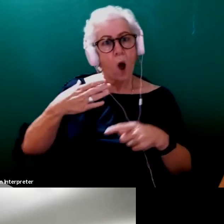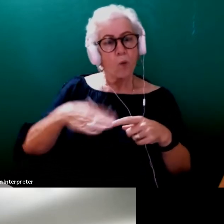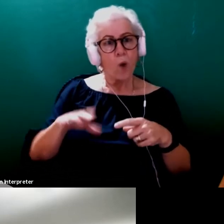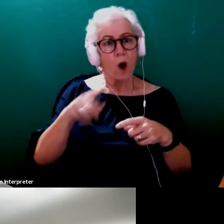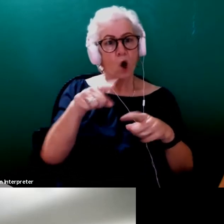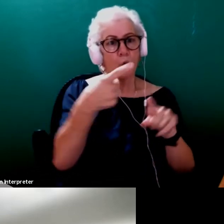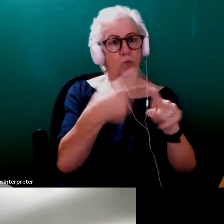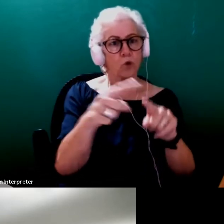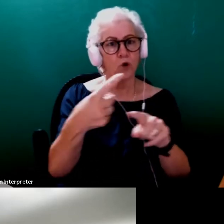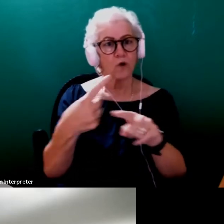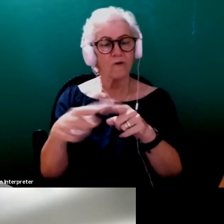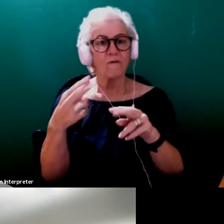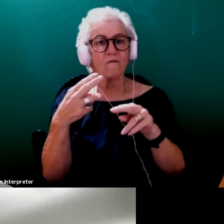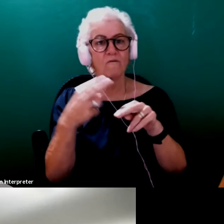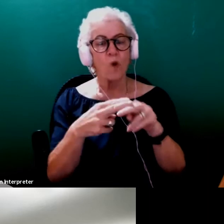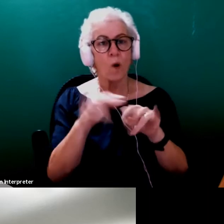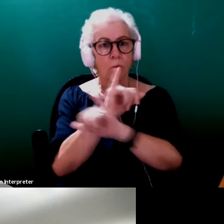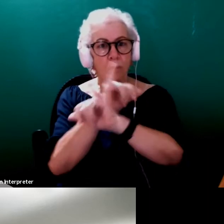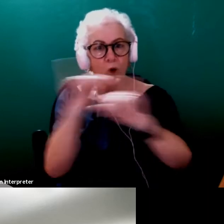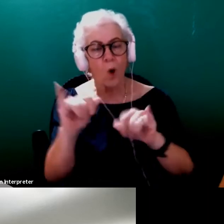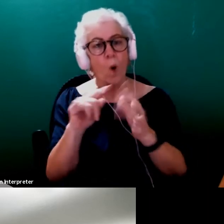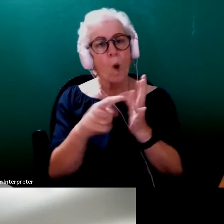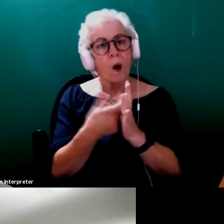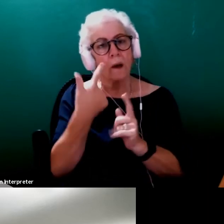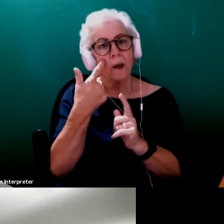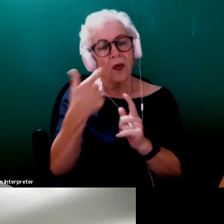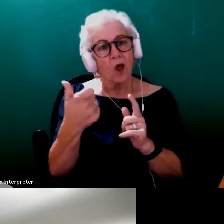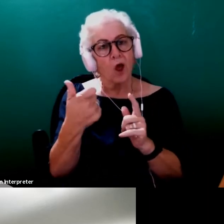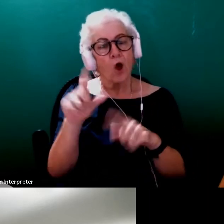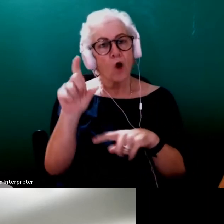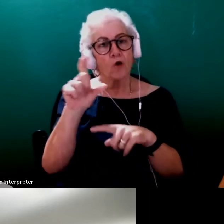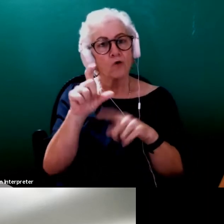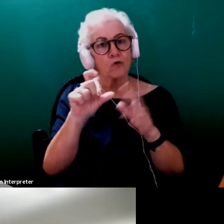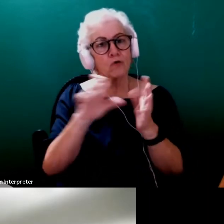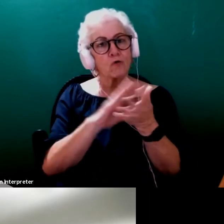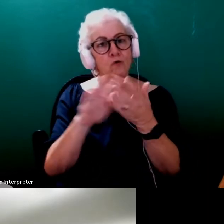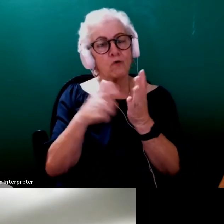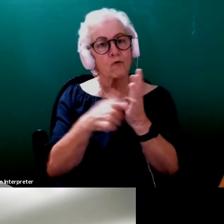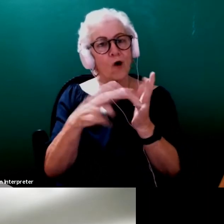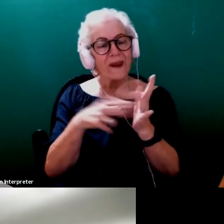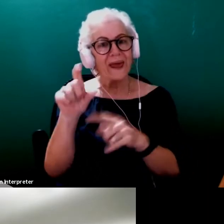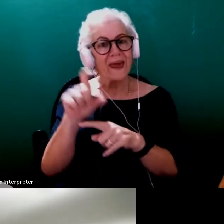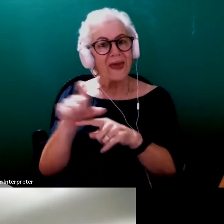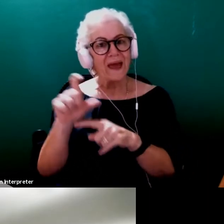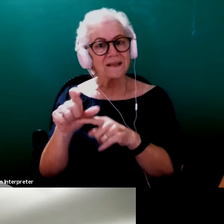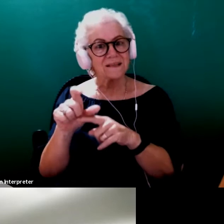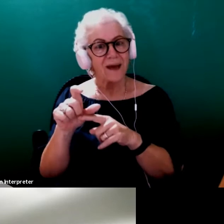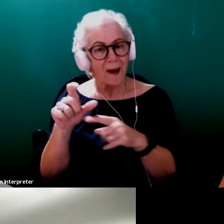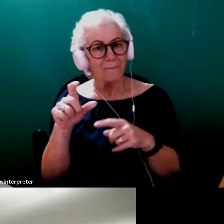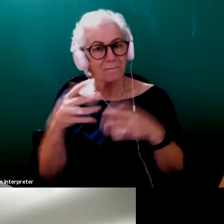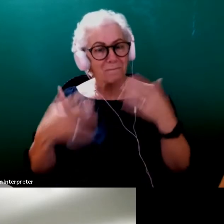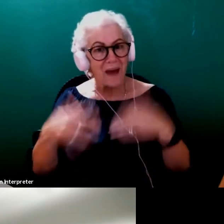approved for severe to moderate chronic non-cancer pain in late 1995. Then everybody jumps onto the